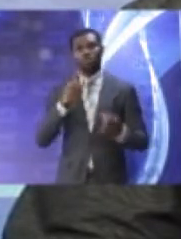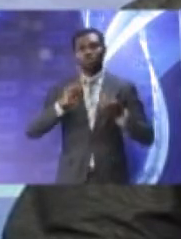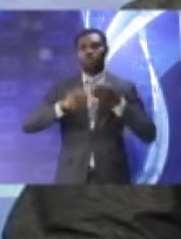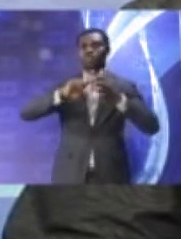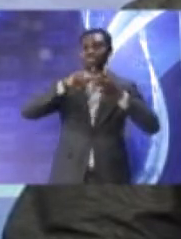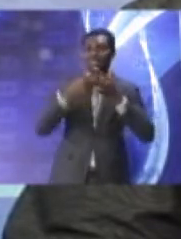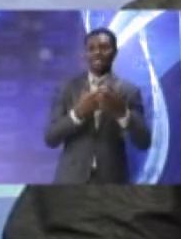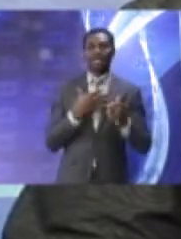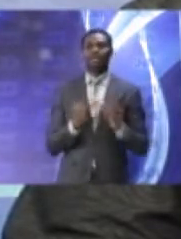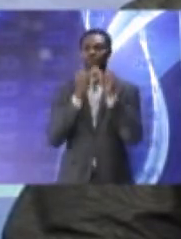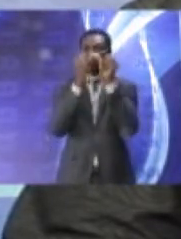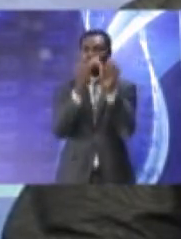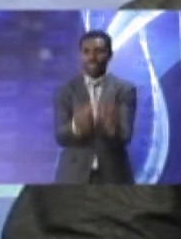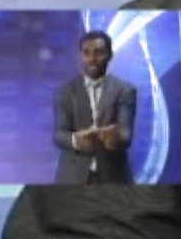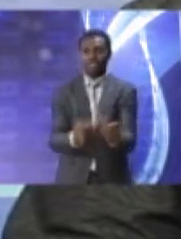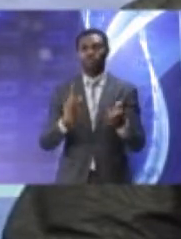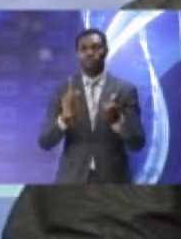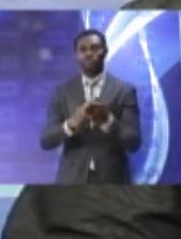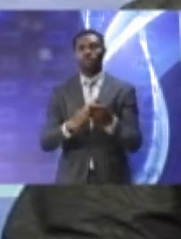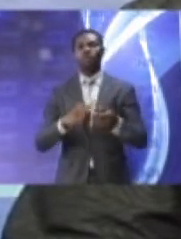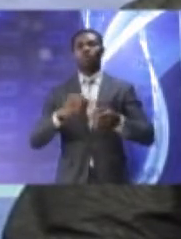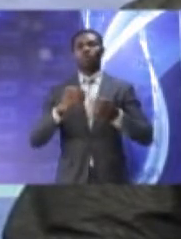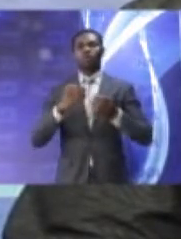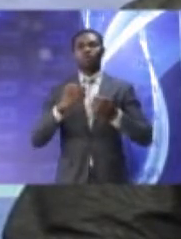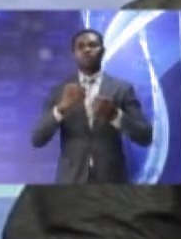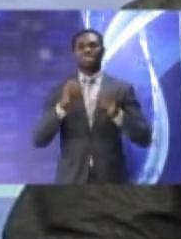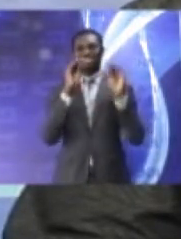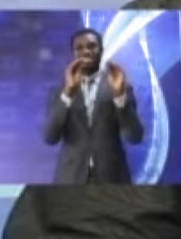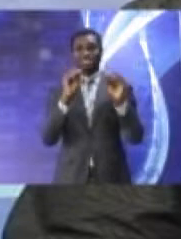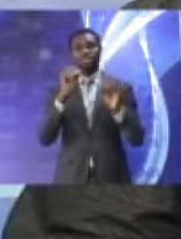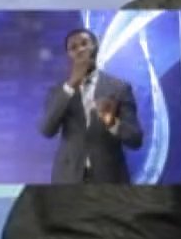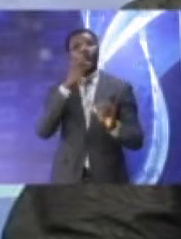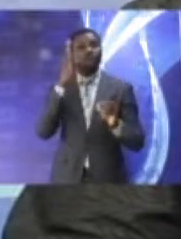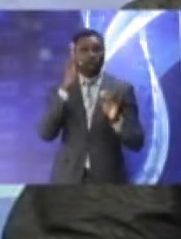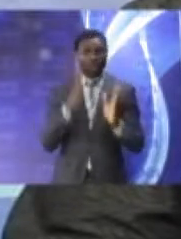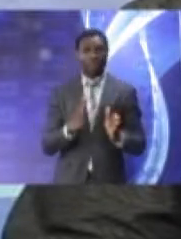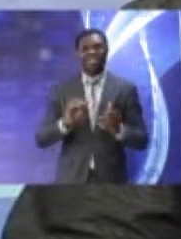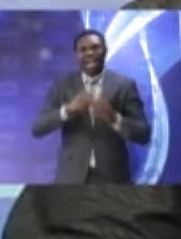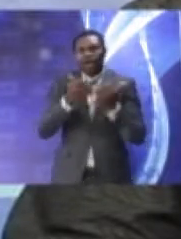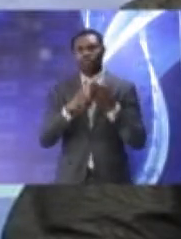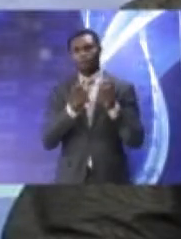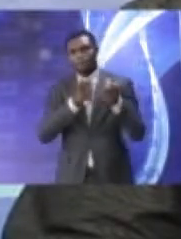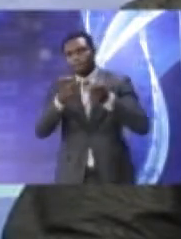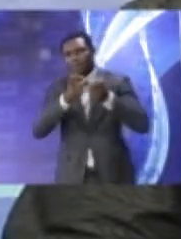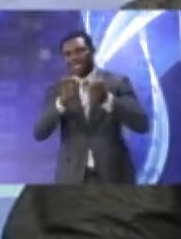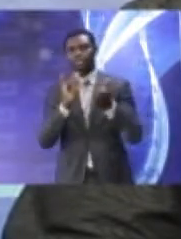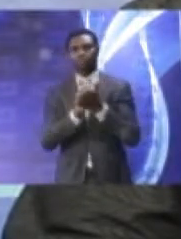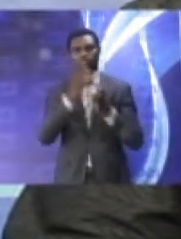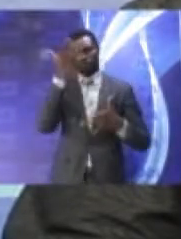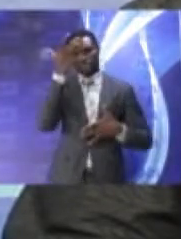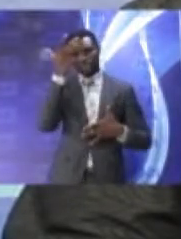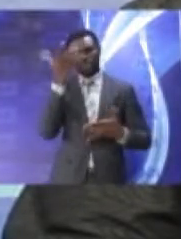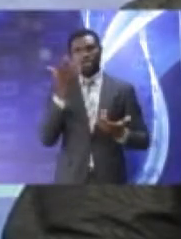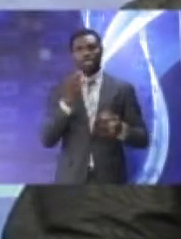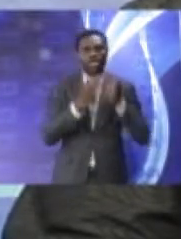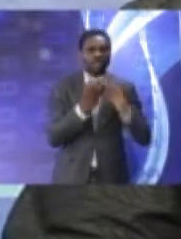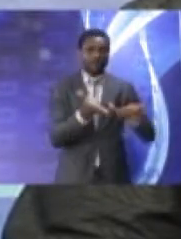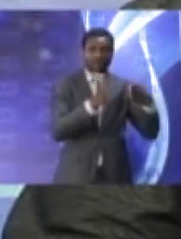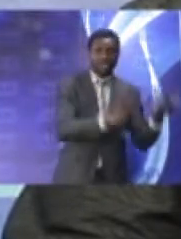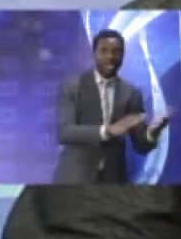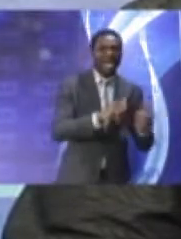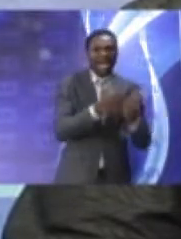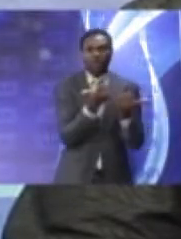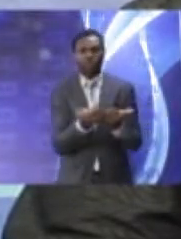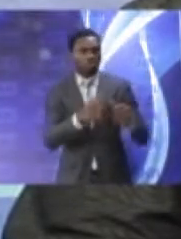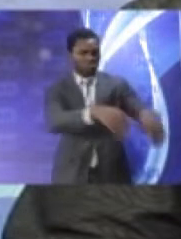continuing sensitization of farmers with respect to biosecurity measures to institute, how to dispose of dead animals,